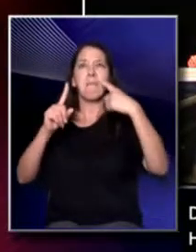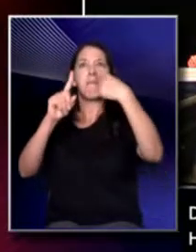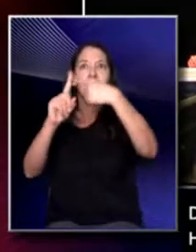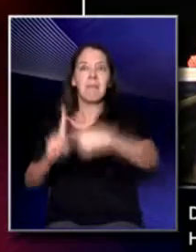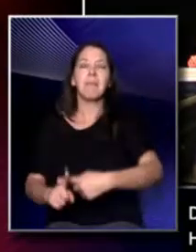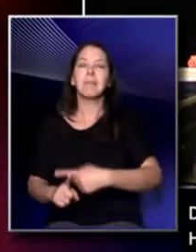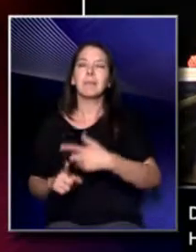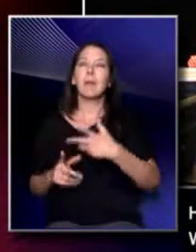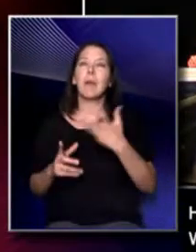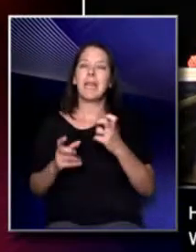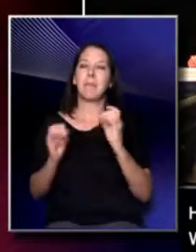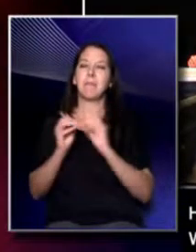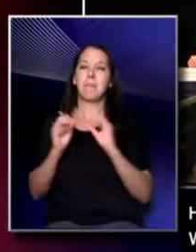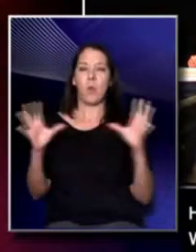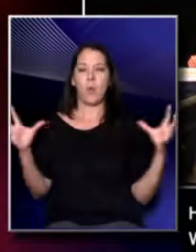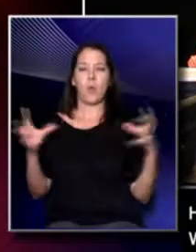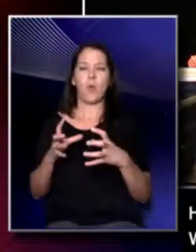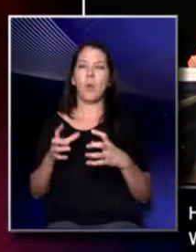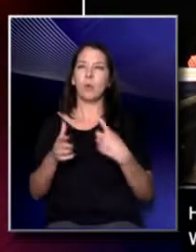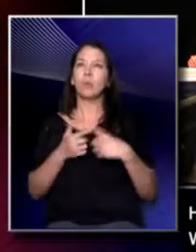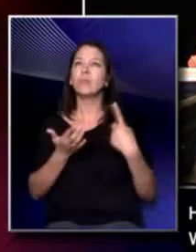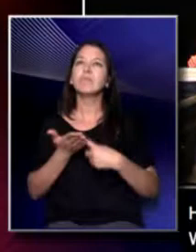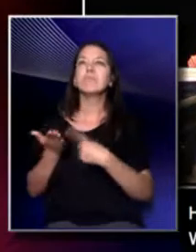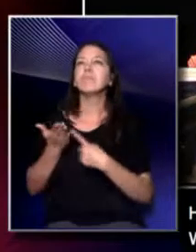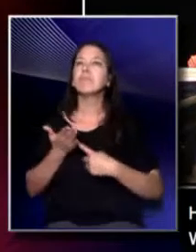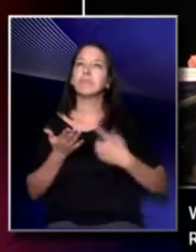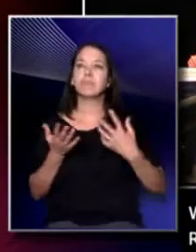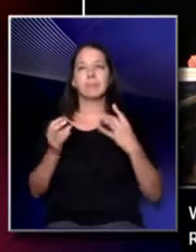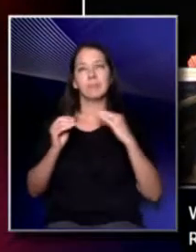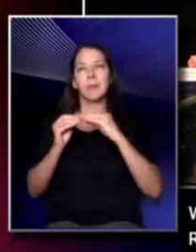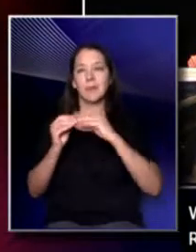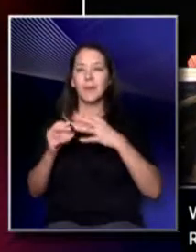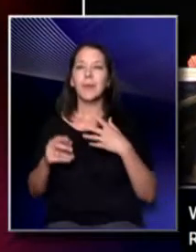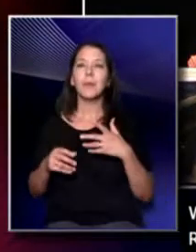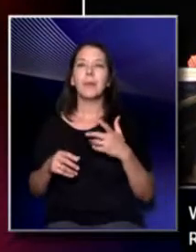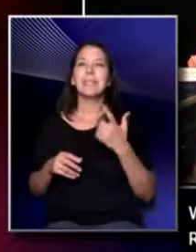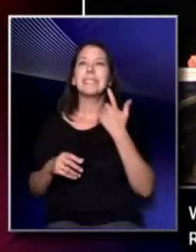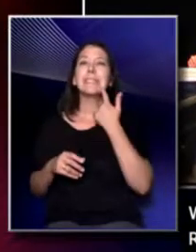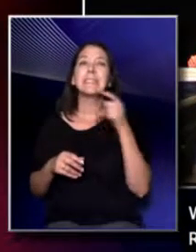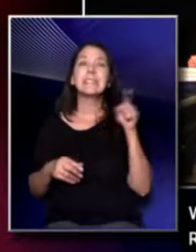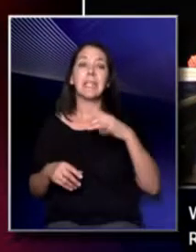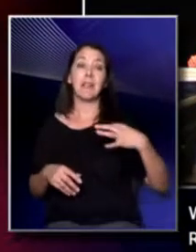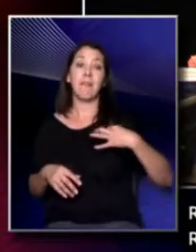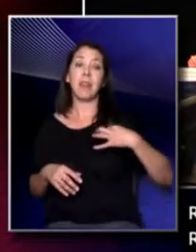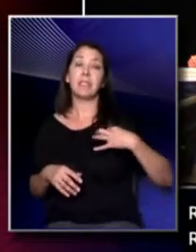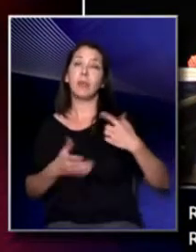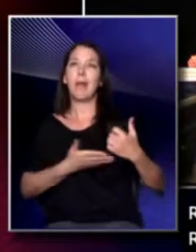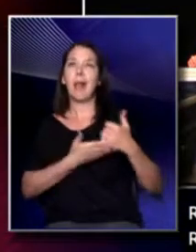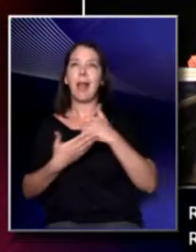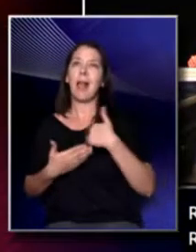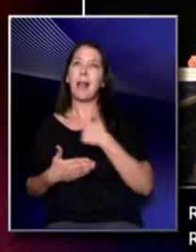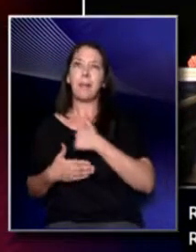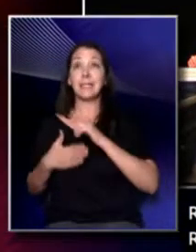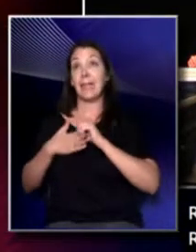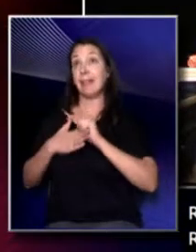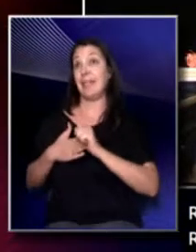time where people can be in a room and talk about board role. And we actually had somebody who volunteered to help lead that discussion.